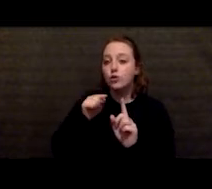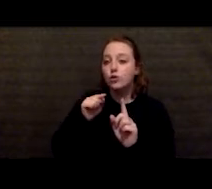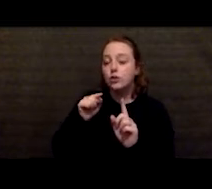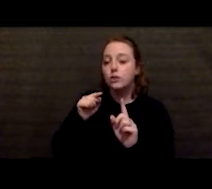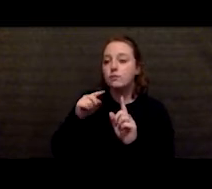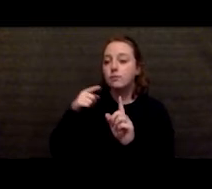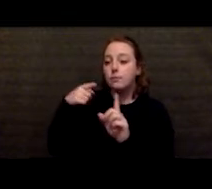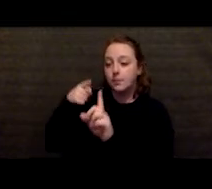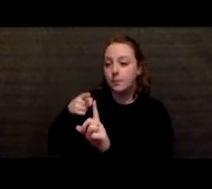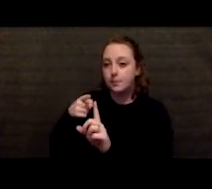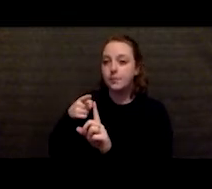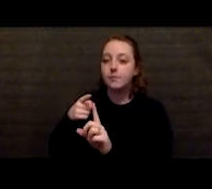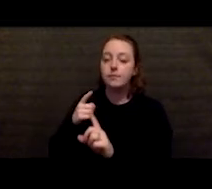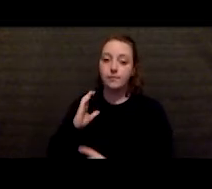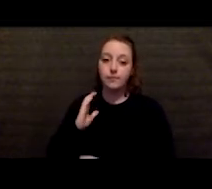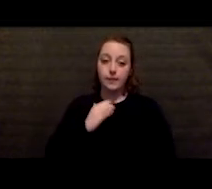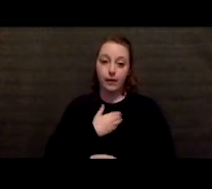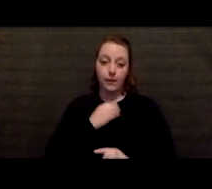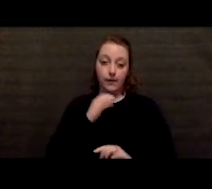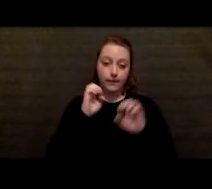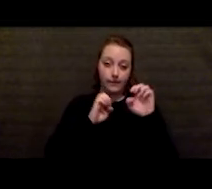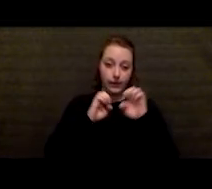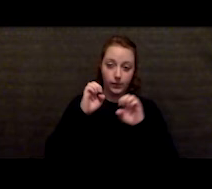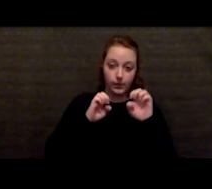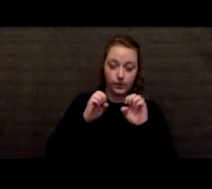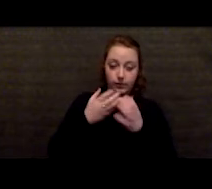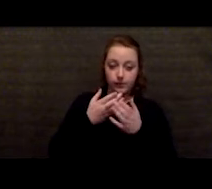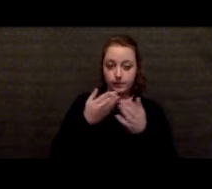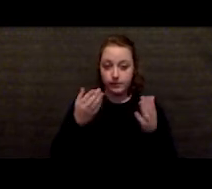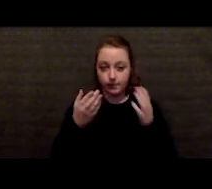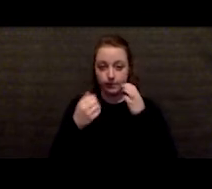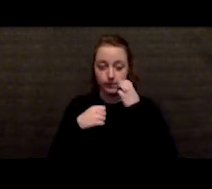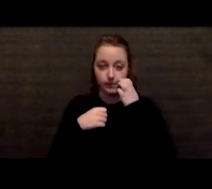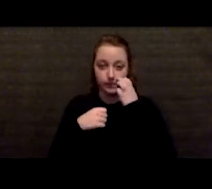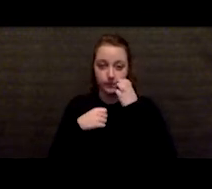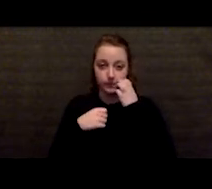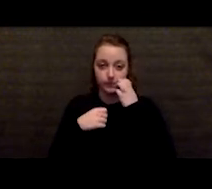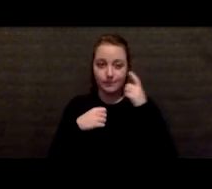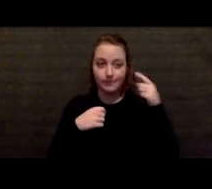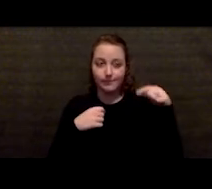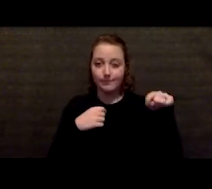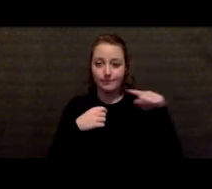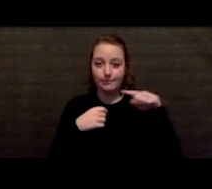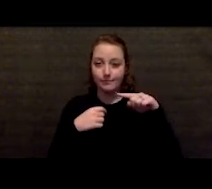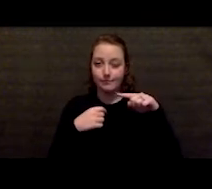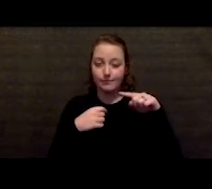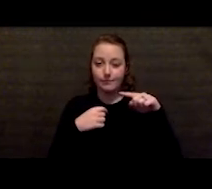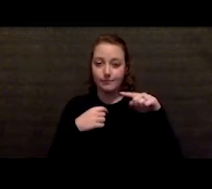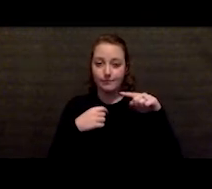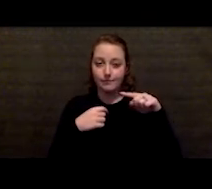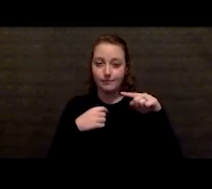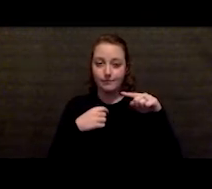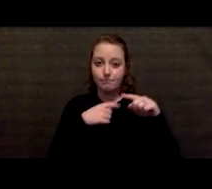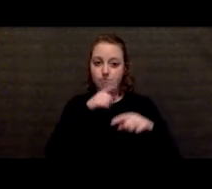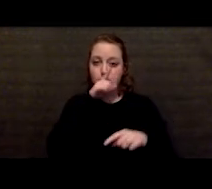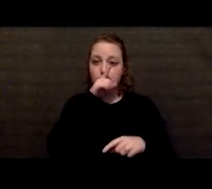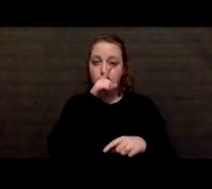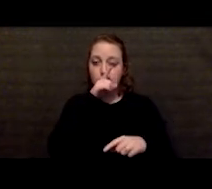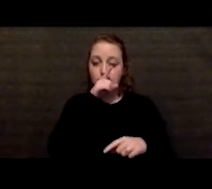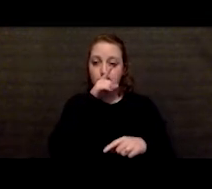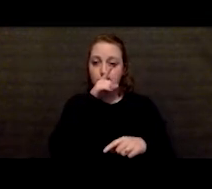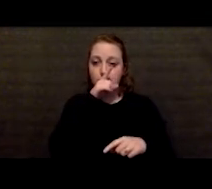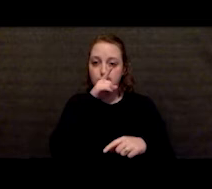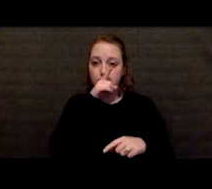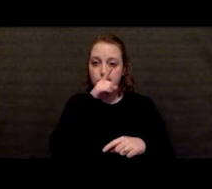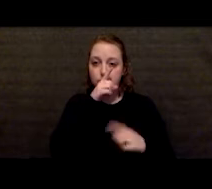our evaluation, they haven't received that information in a detail where they could say, okay, now we're